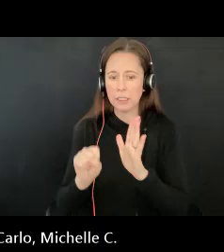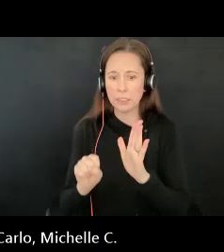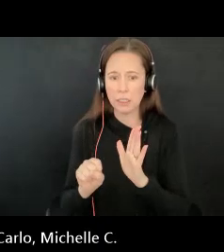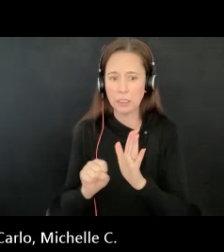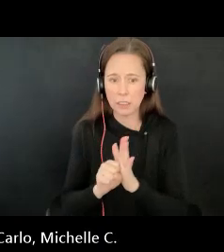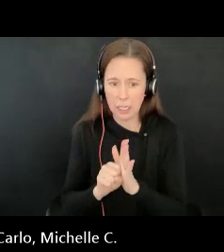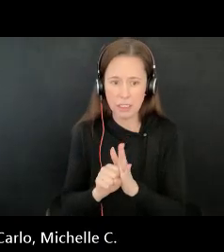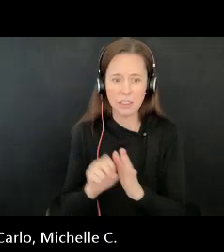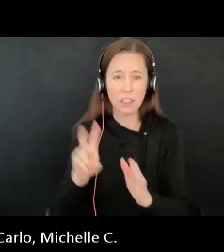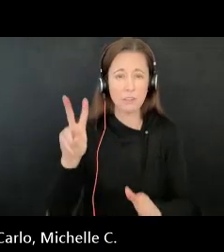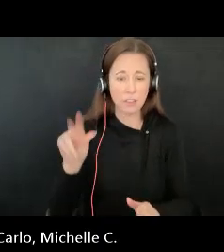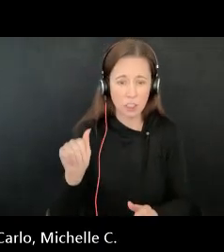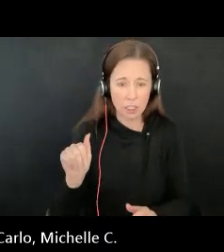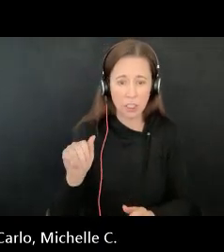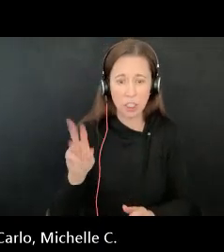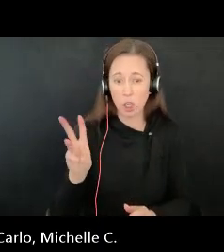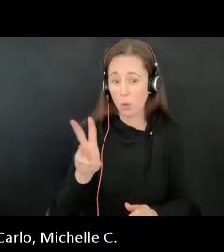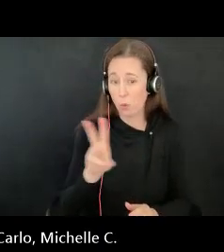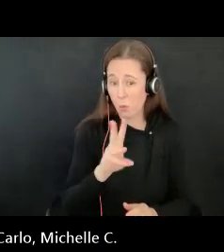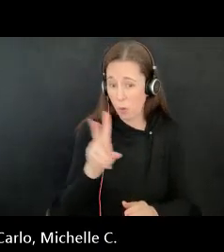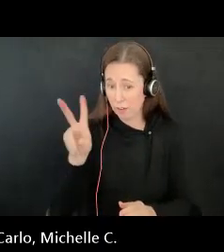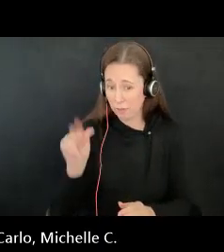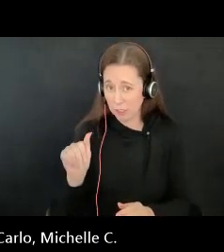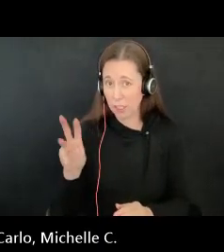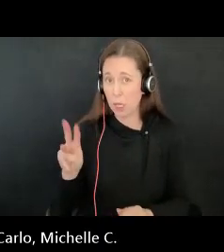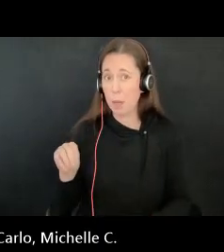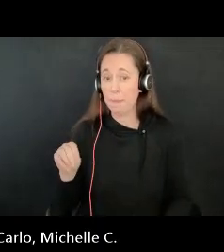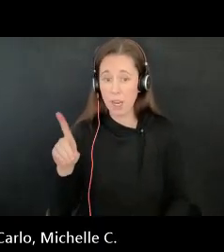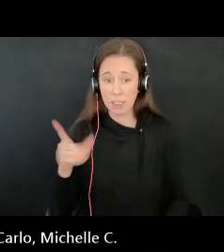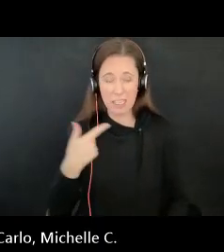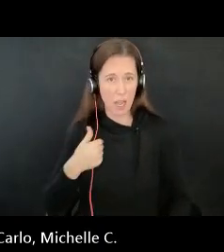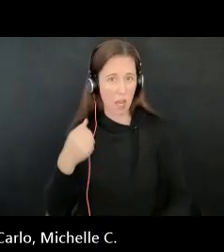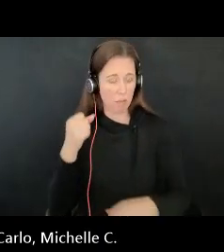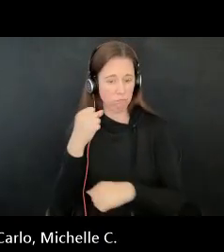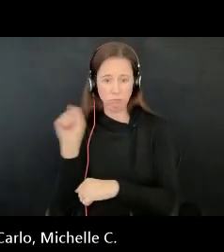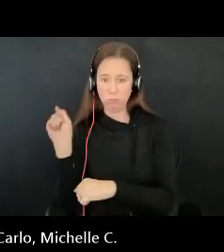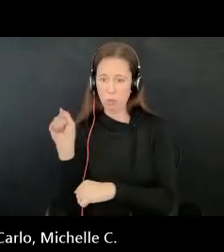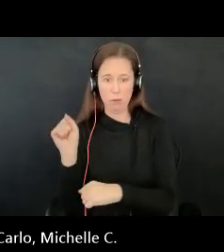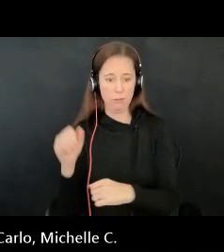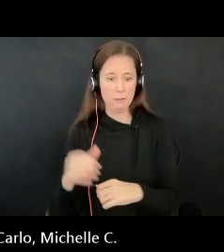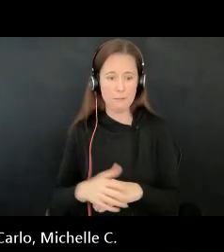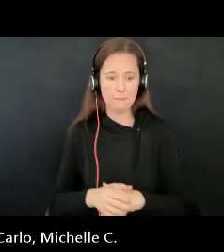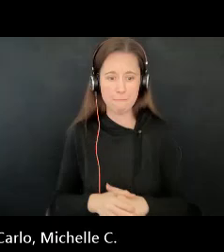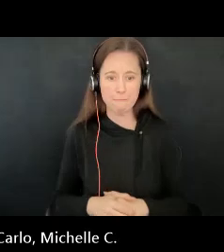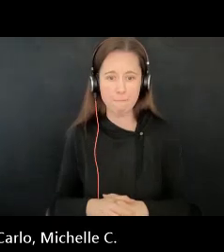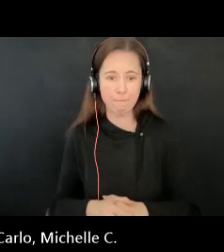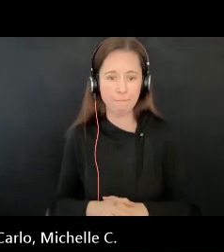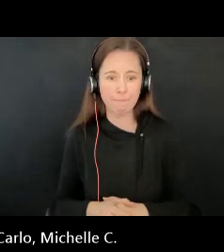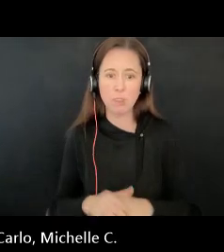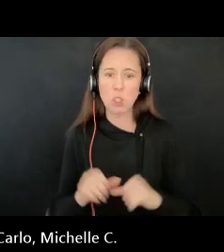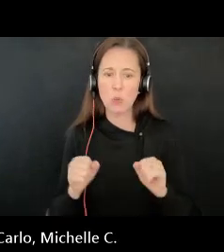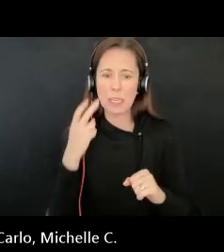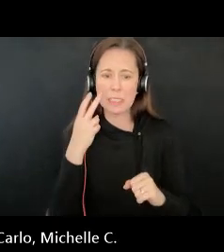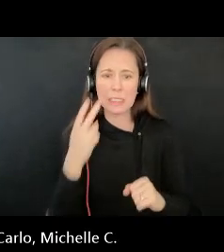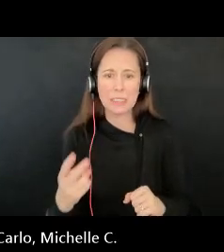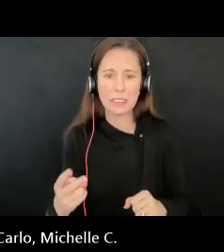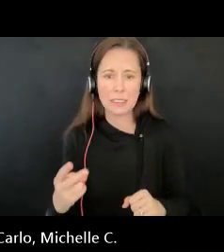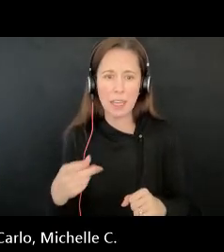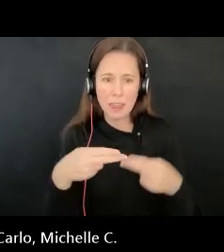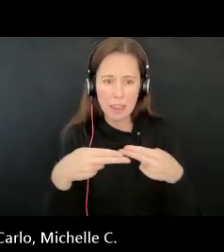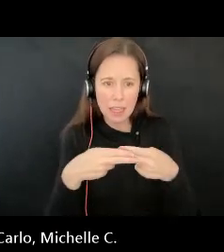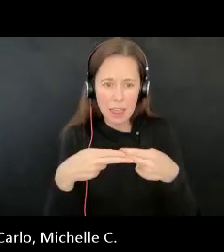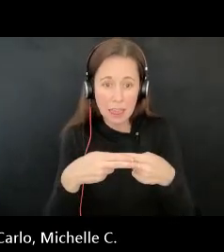Through that student activism and the activism of locals, shown here in the bottom right corner of this slide, we were actually